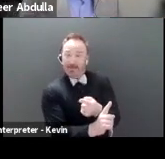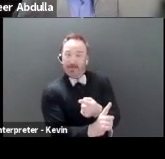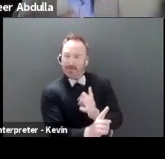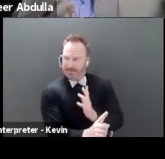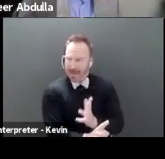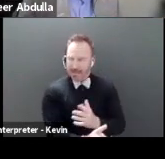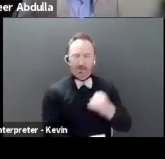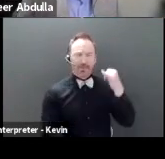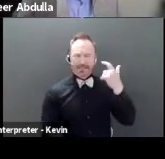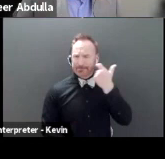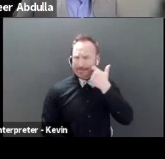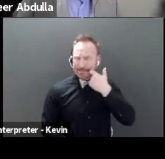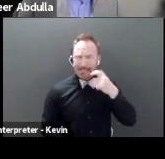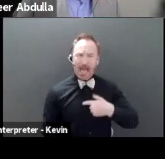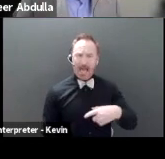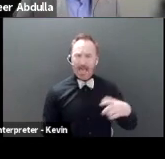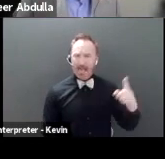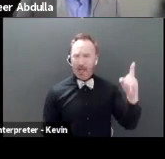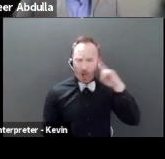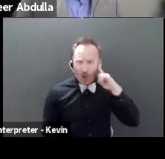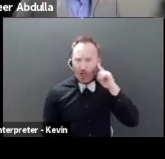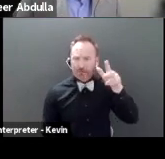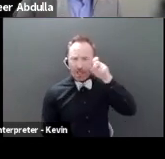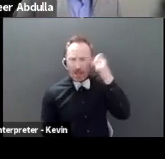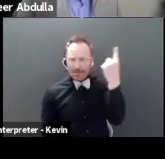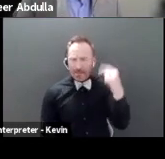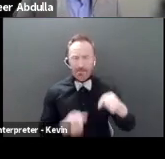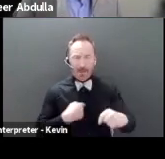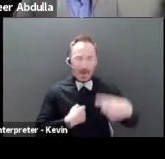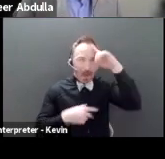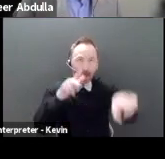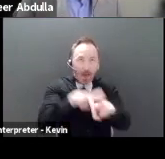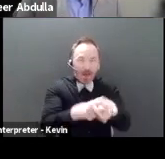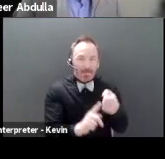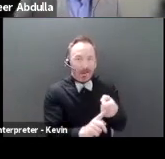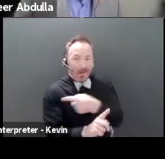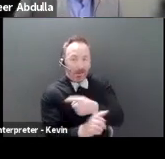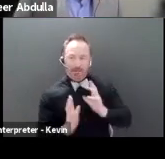further question or further thoughts. Happy to discuss those at the end in the Q&A section.